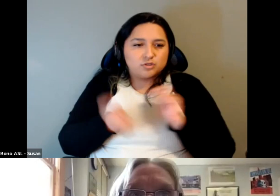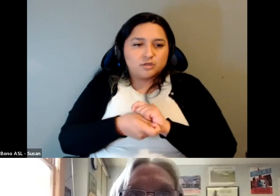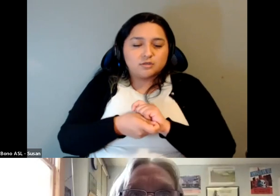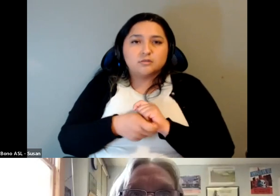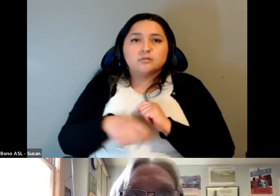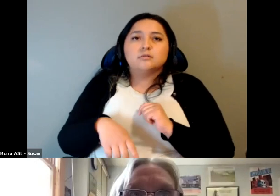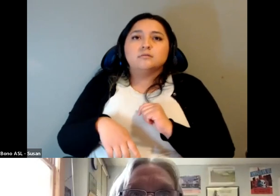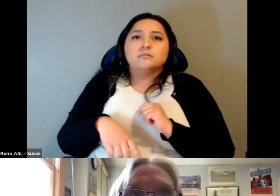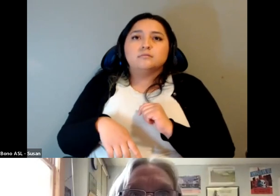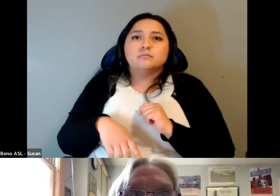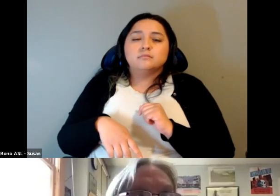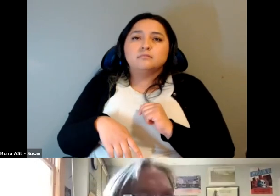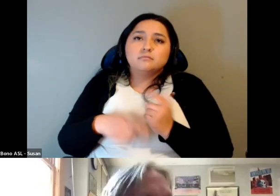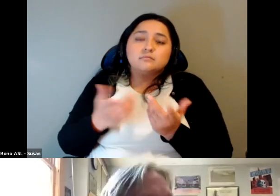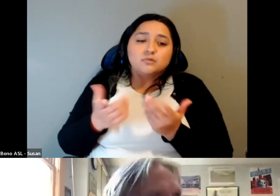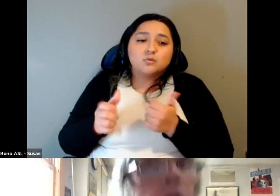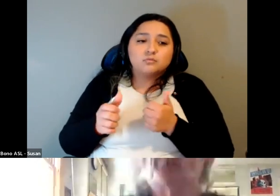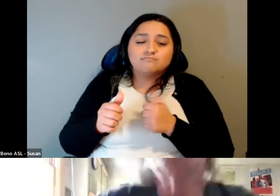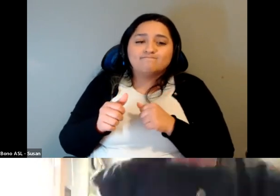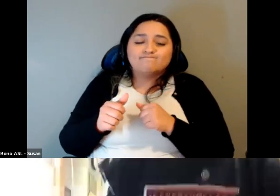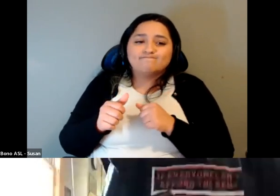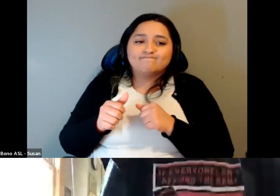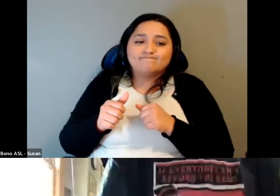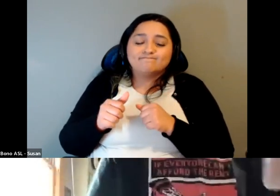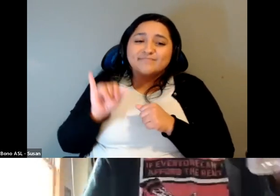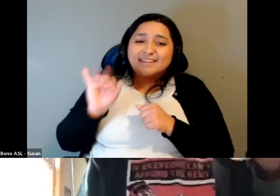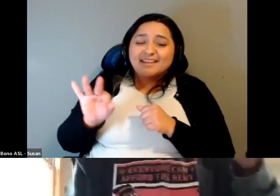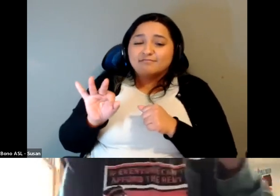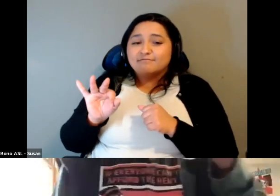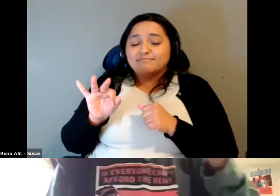it's really dangerous to mistake, you know, to misunderstand